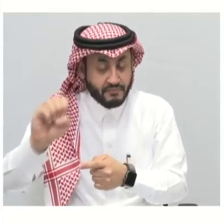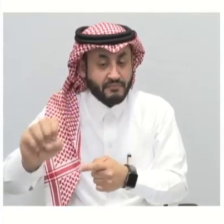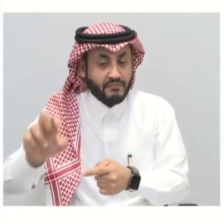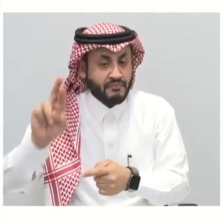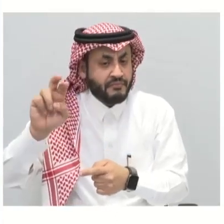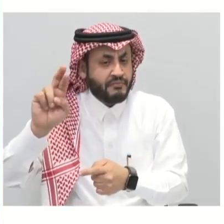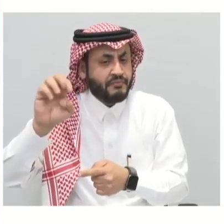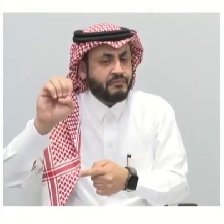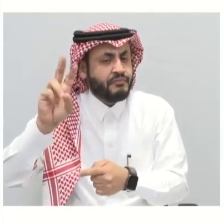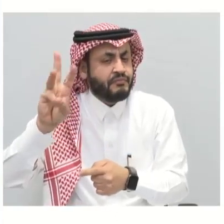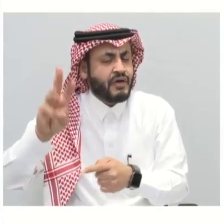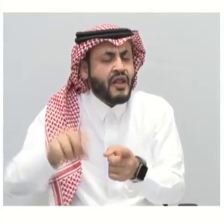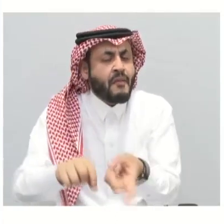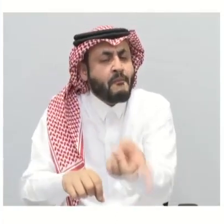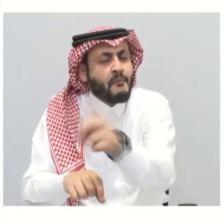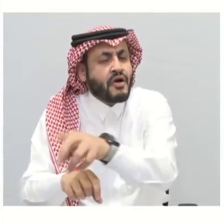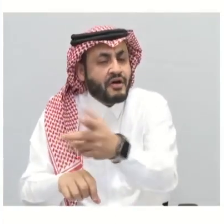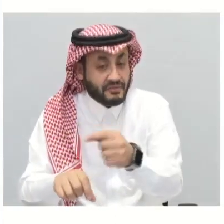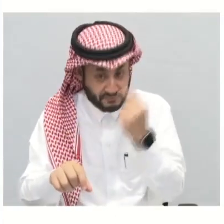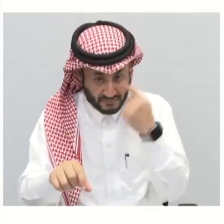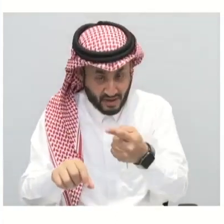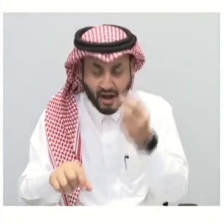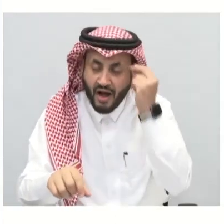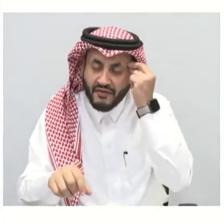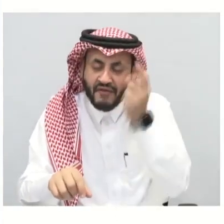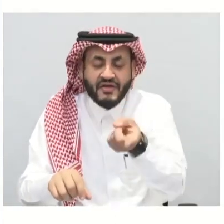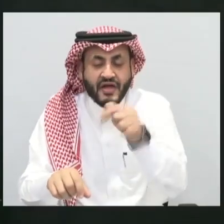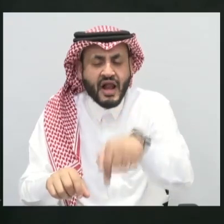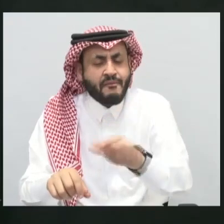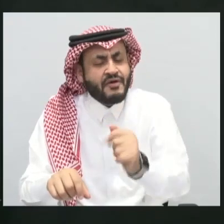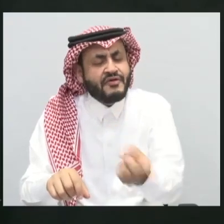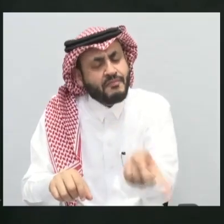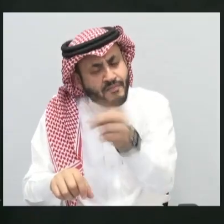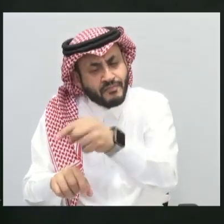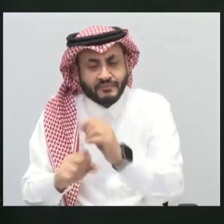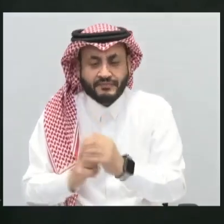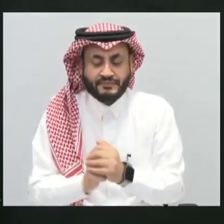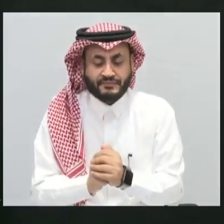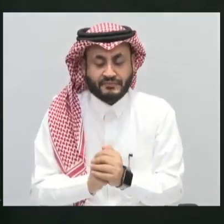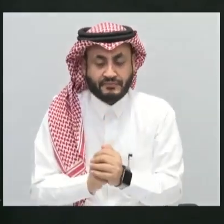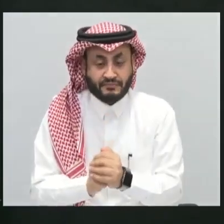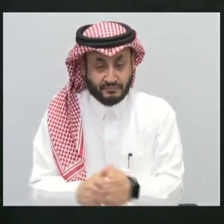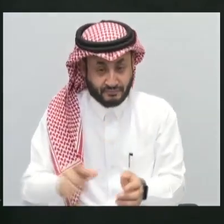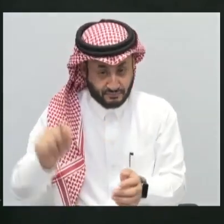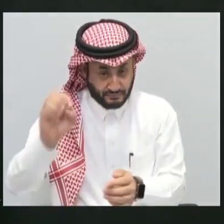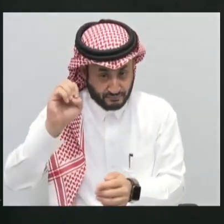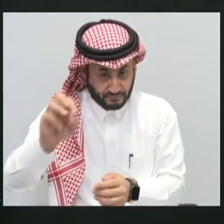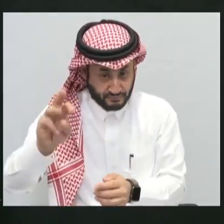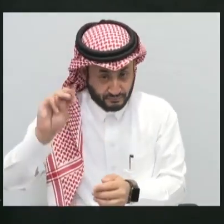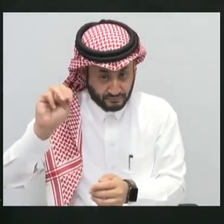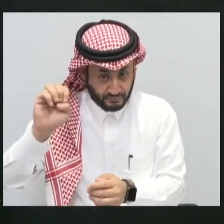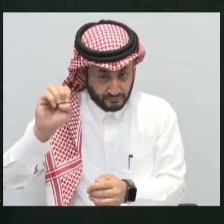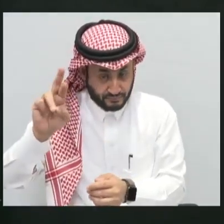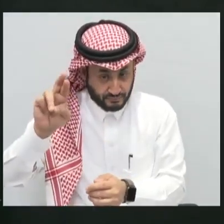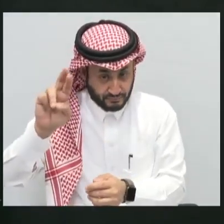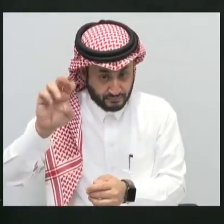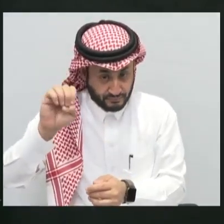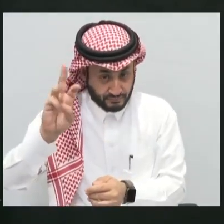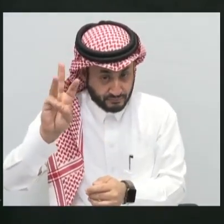doing tomorrow? So here, I added tomorrow, and this time it means that I am using